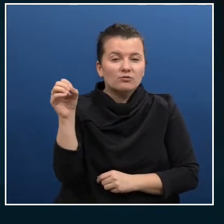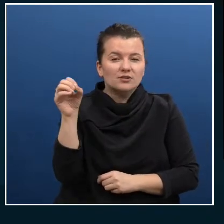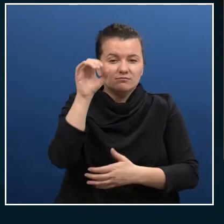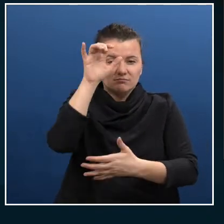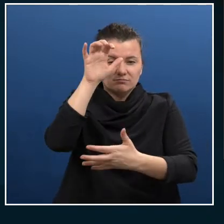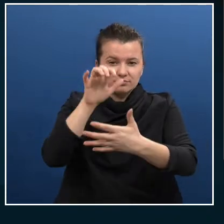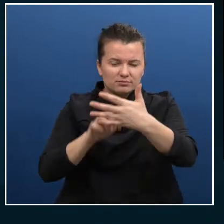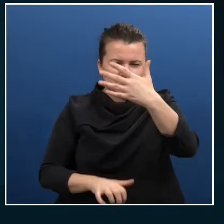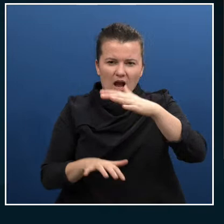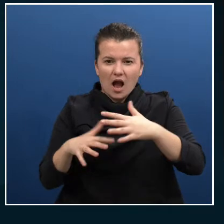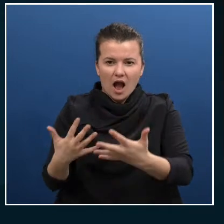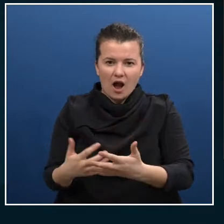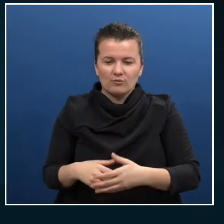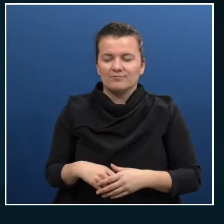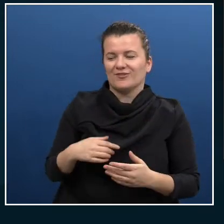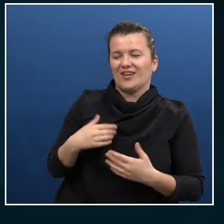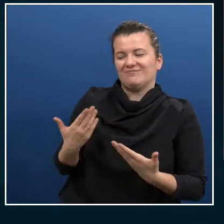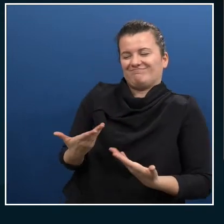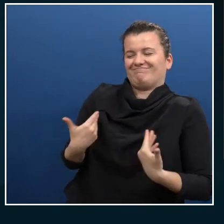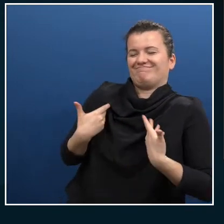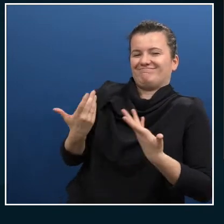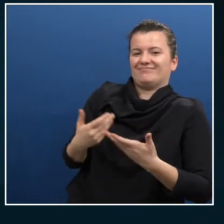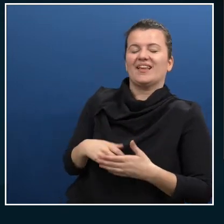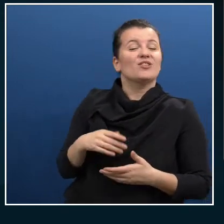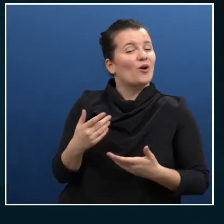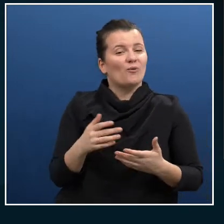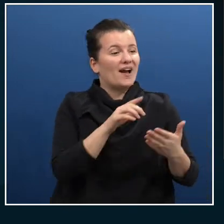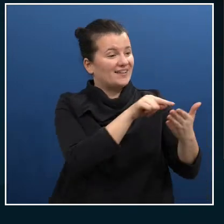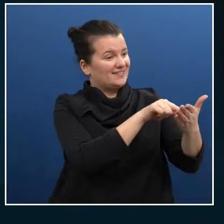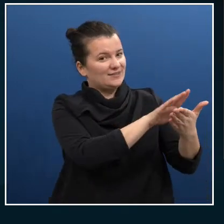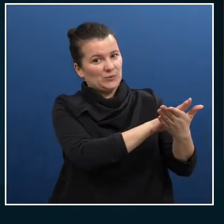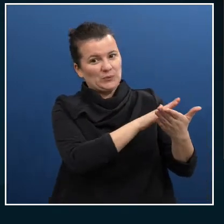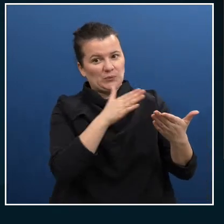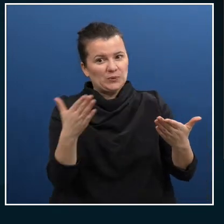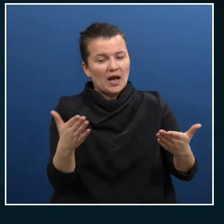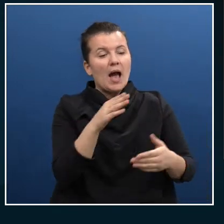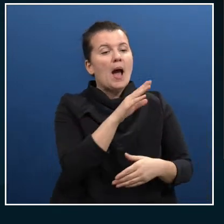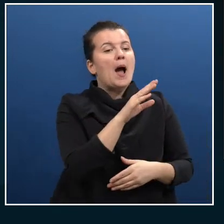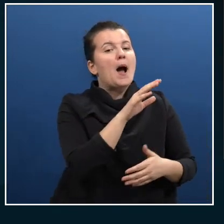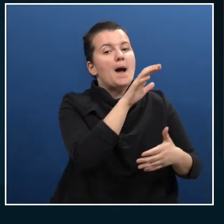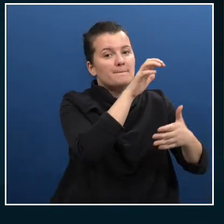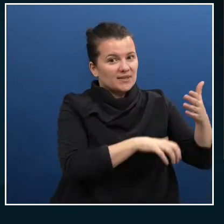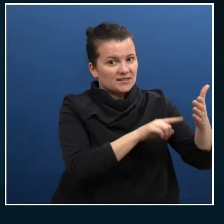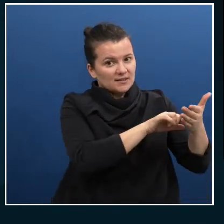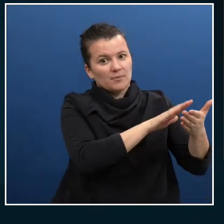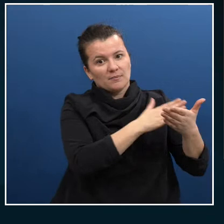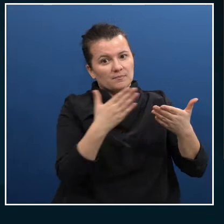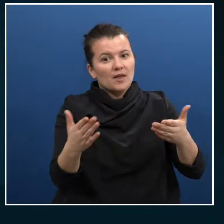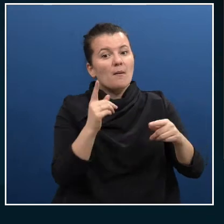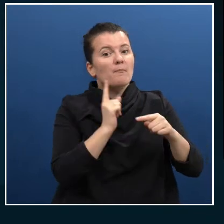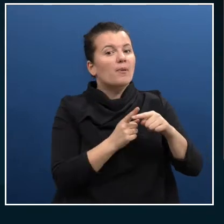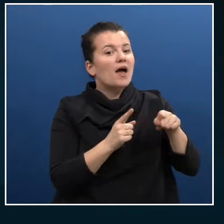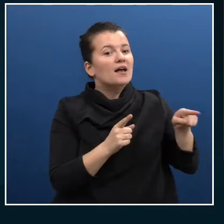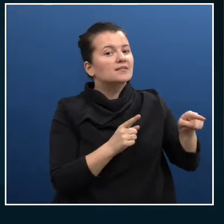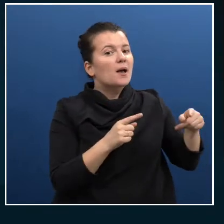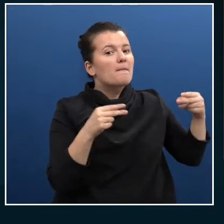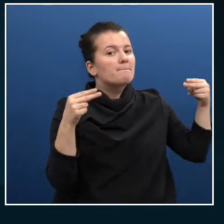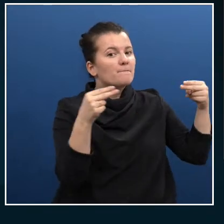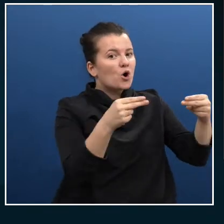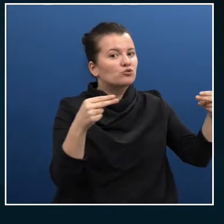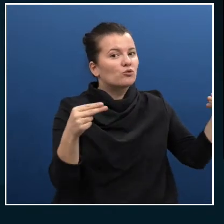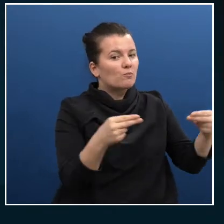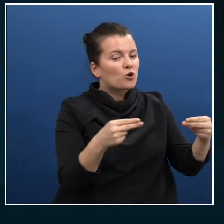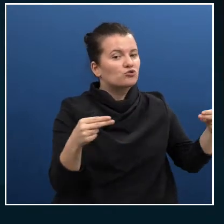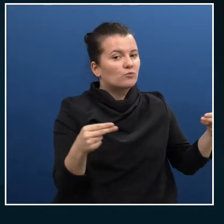the main.bicep, it not only transpiles the main.bicep, but also all of the other modules that were called from that bicep